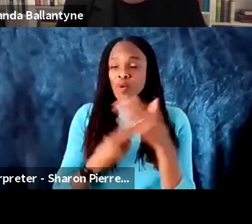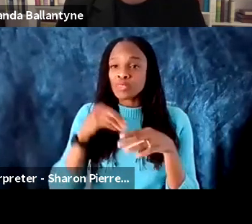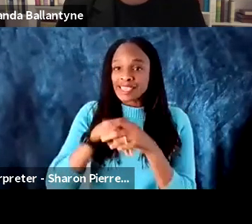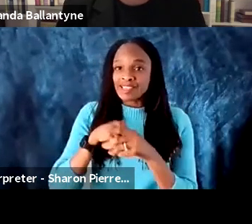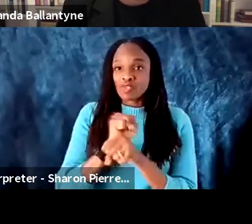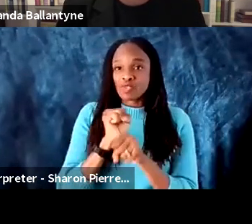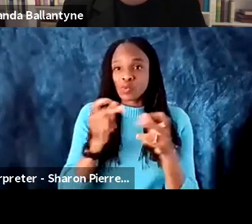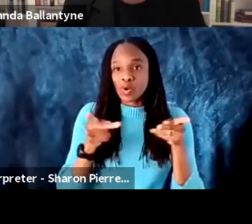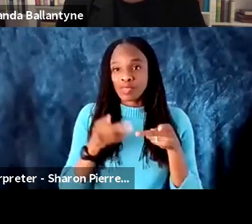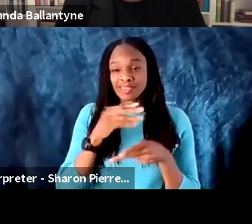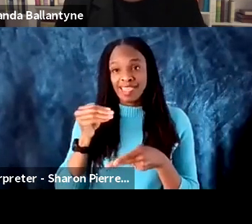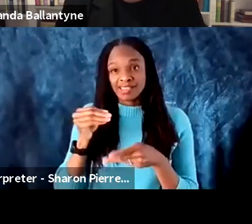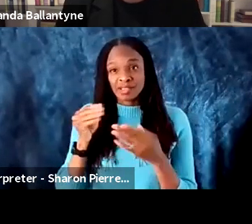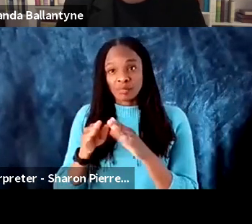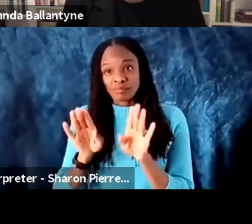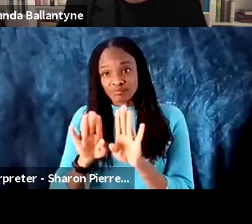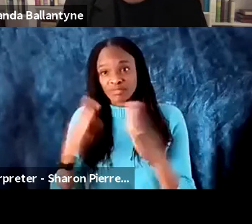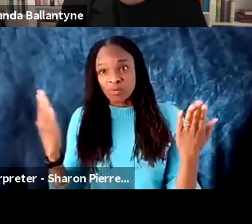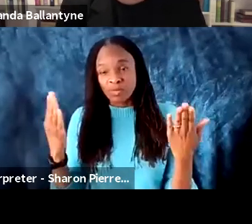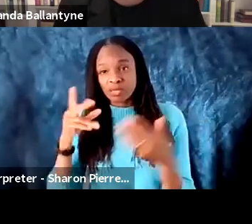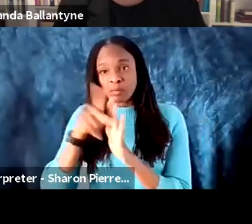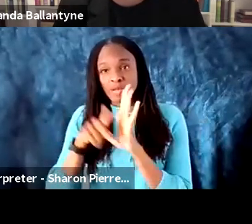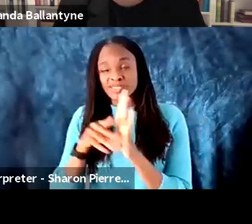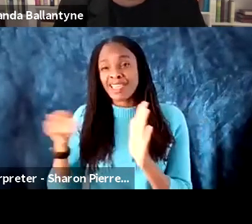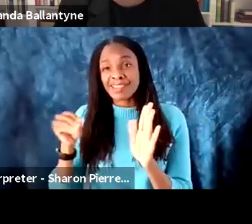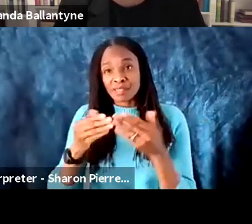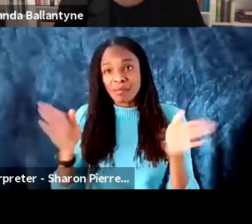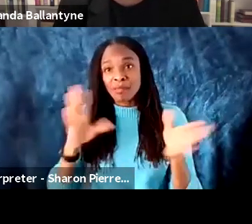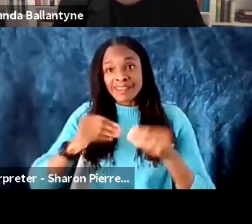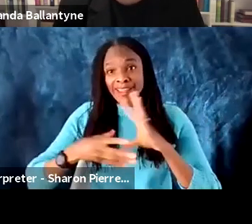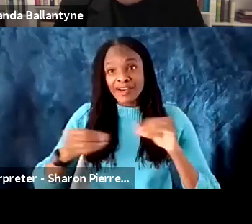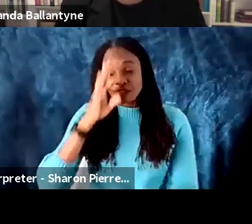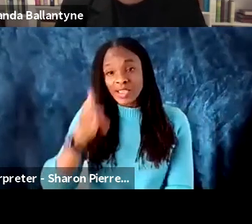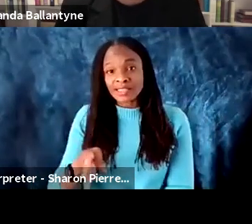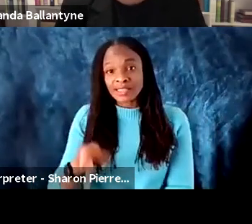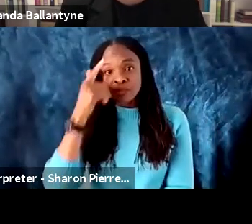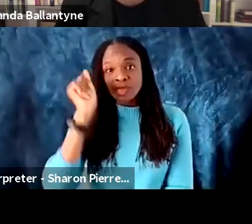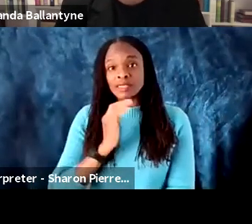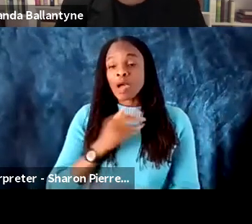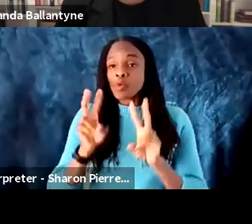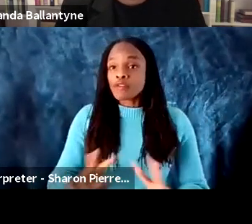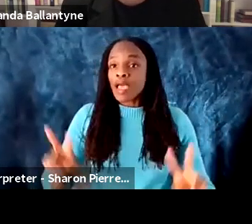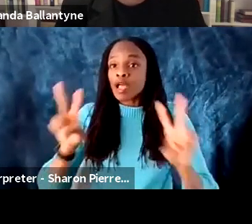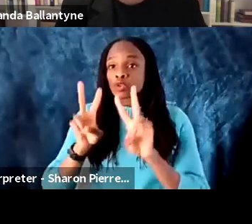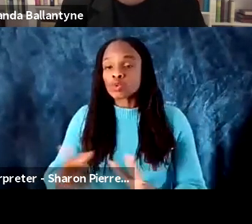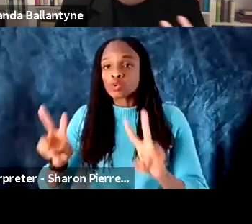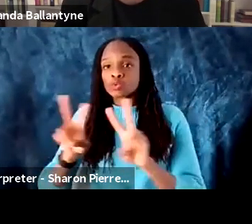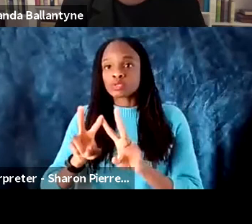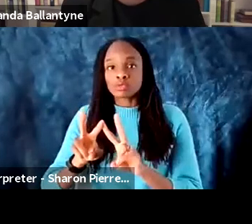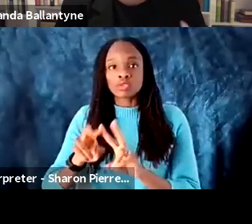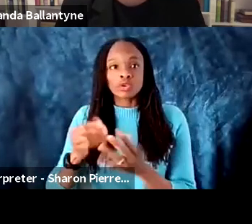and also in public policy and also in the public narrative, frankly, because our values, which is, Aiha's